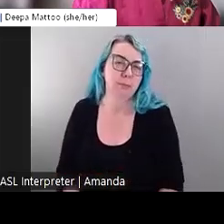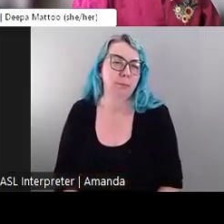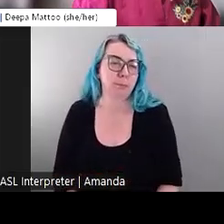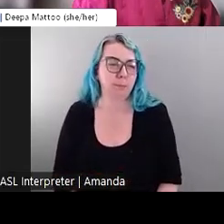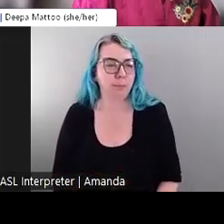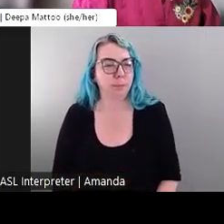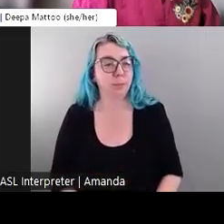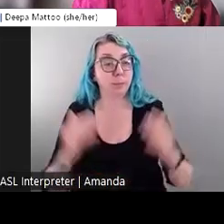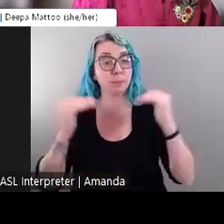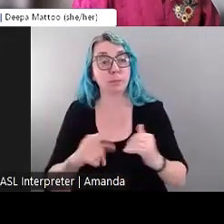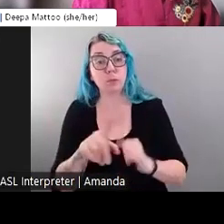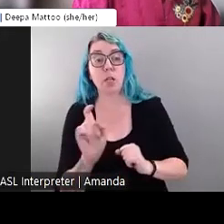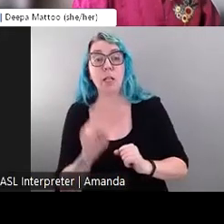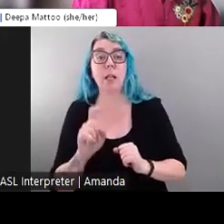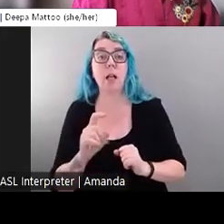Plan.